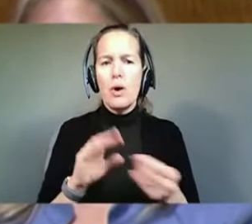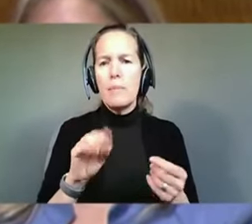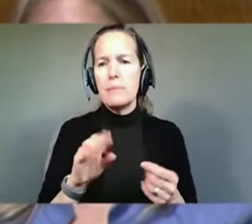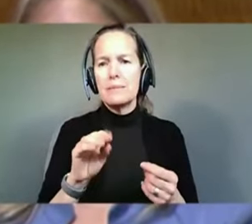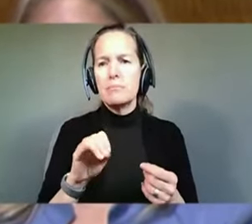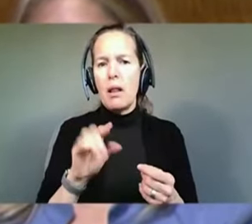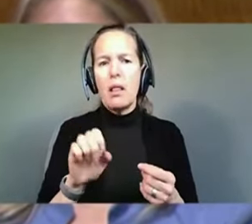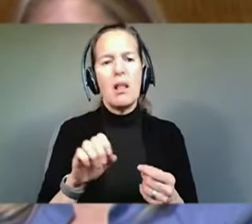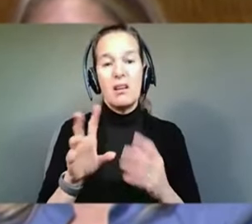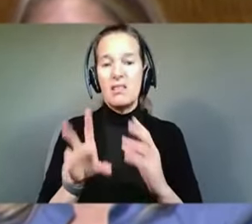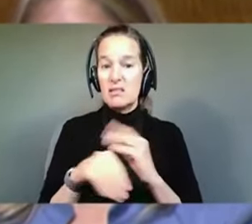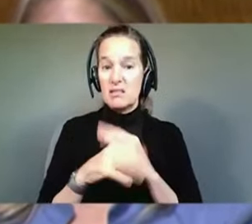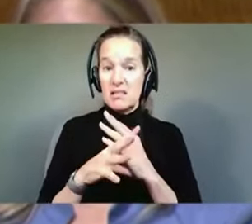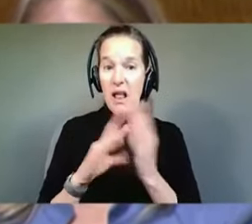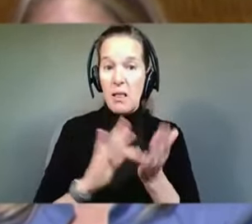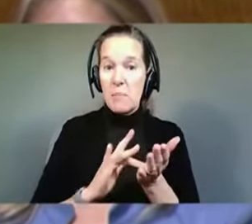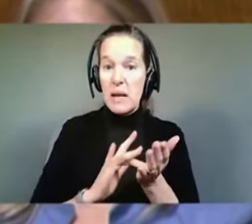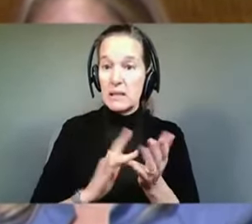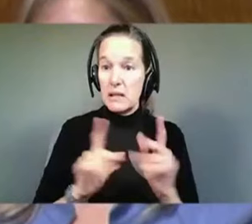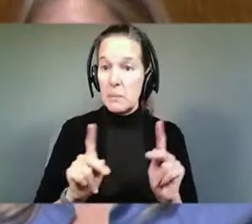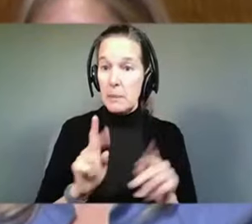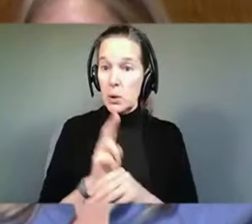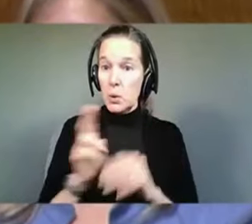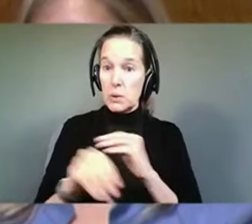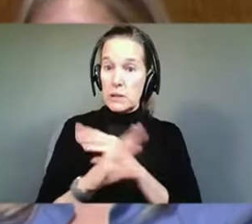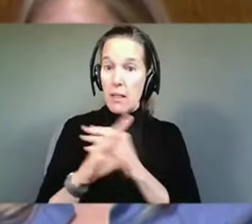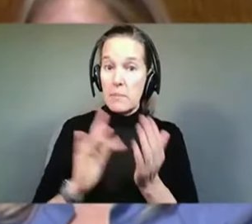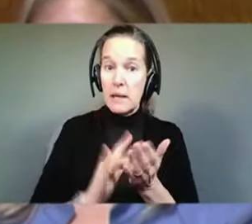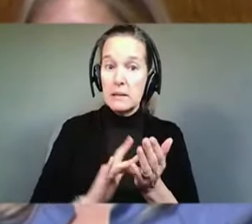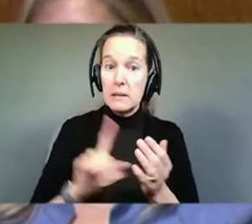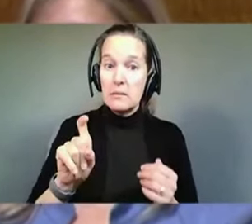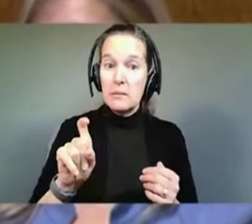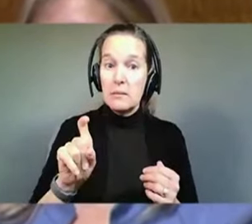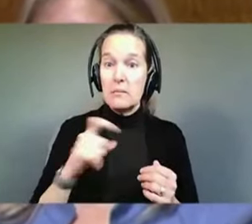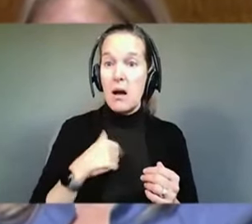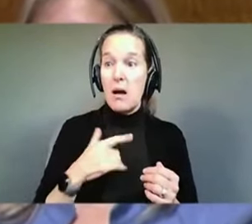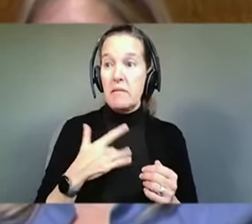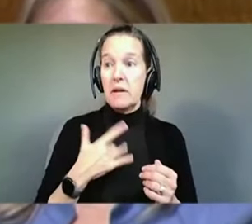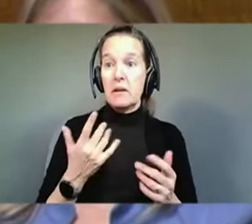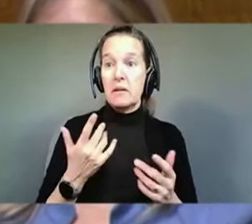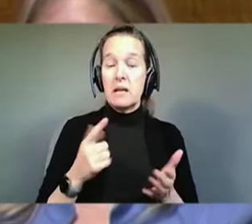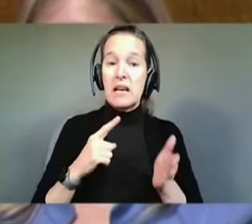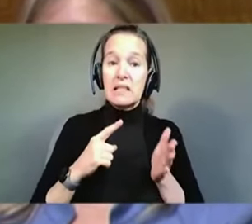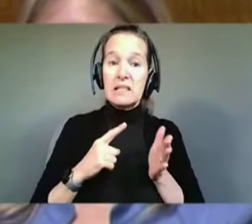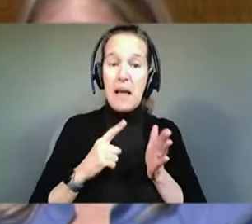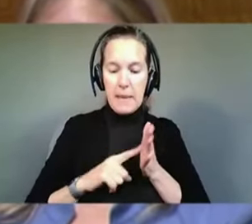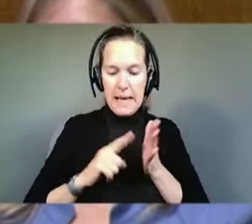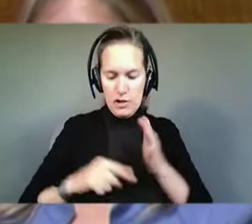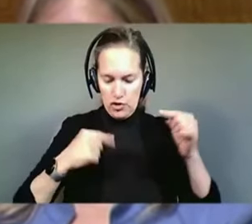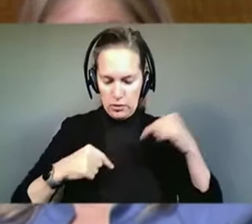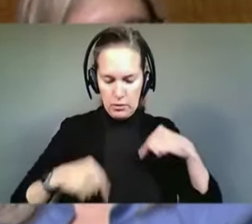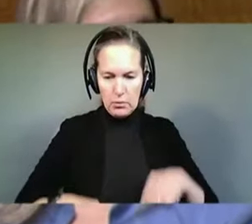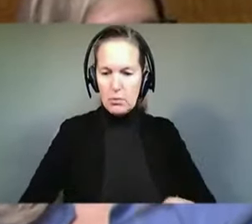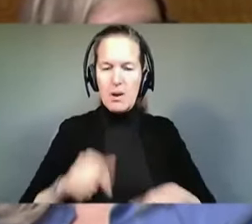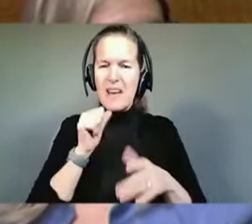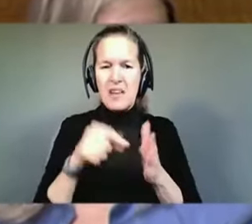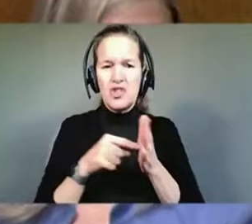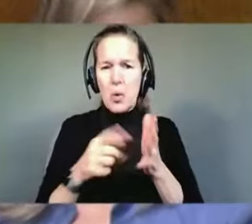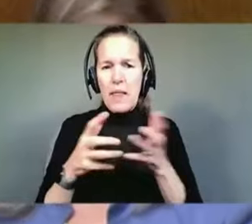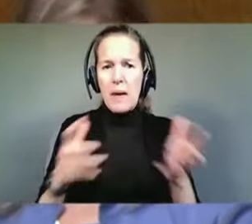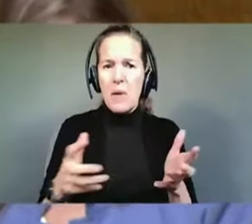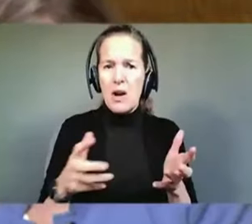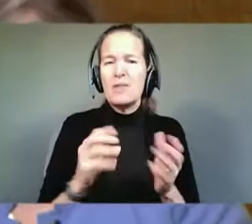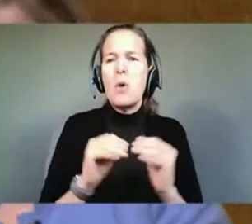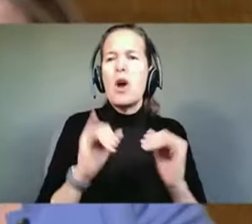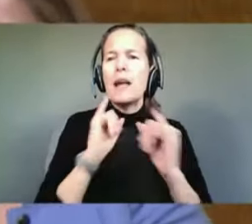telemedicine, are people using telemedicine for this? Because I'm thinking that probably the examination is not showing very much. It's an interview, and they're asking your response.